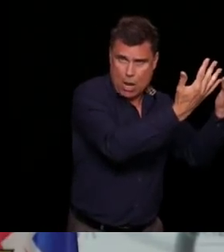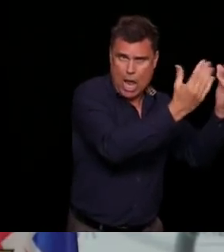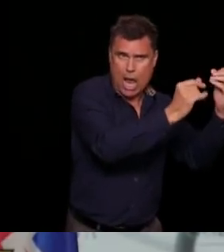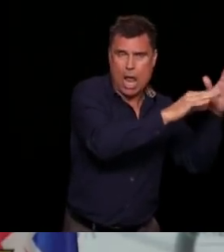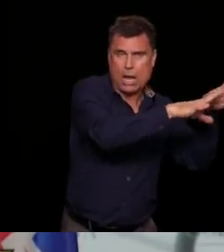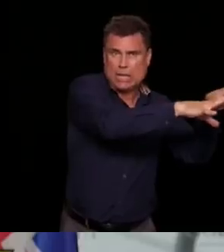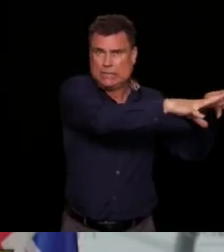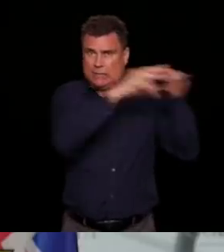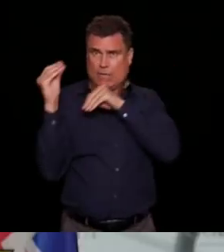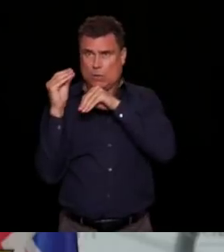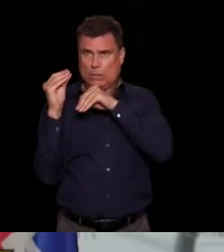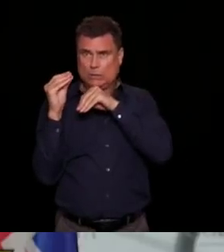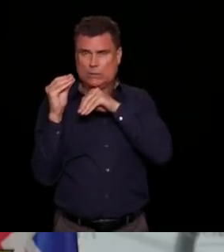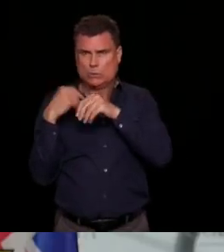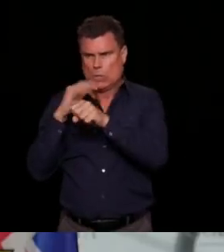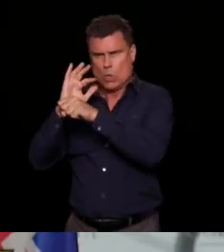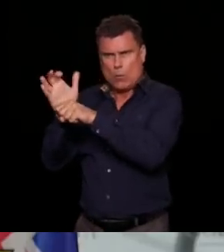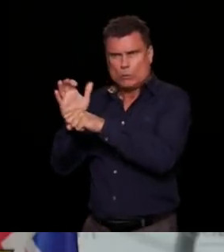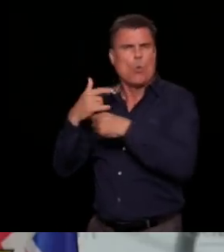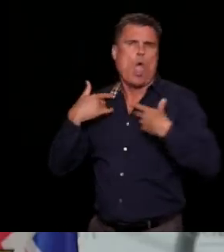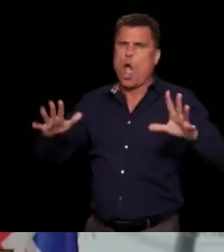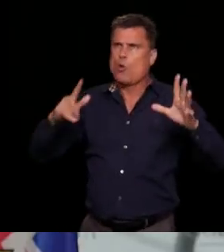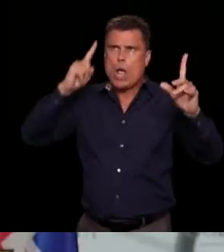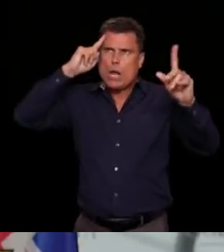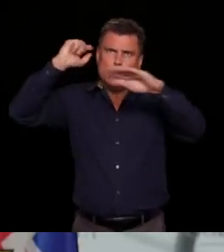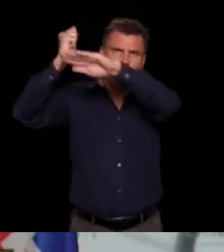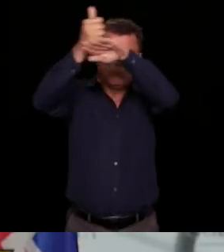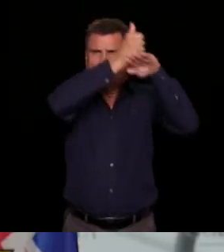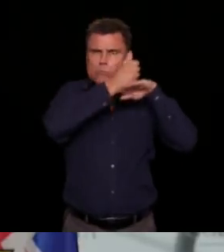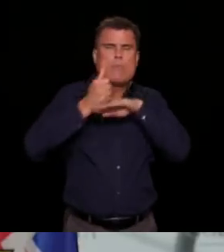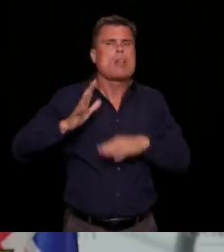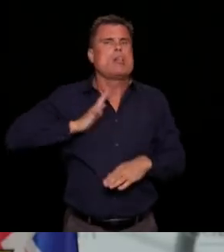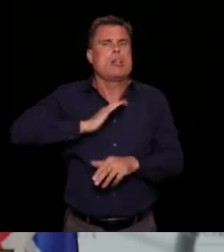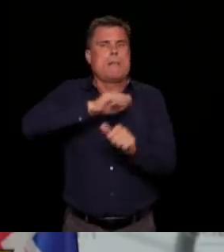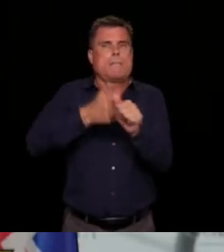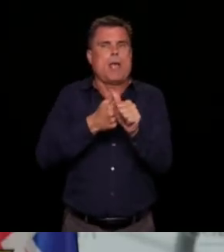and evacuation plans were adjusted accordingly. Follow up, Nick?